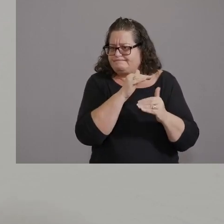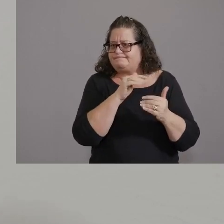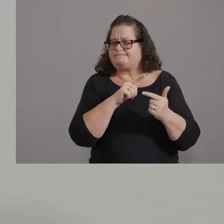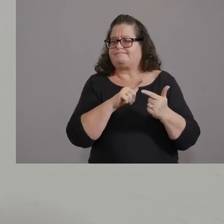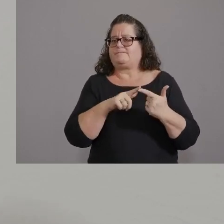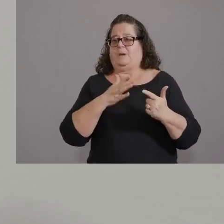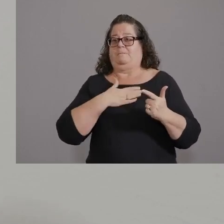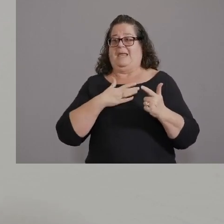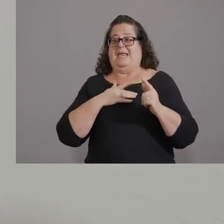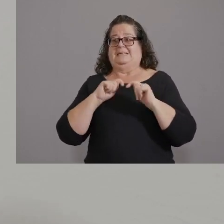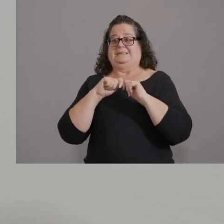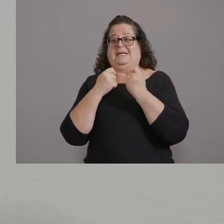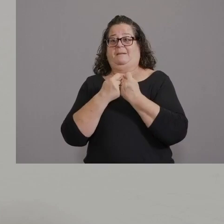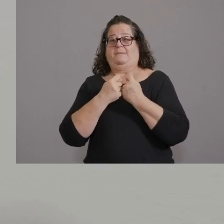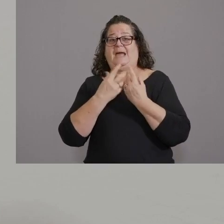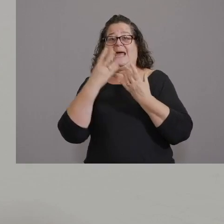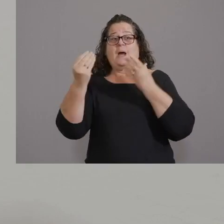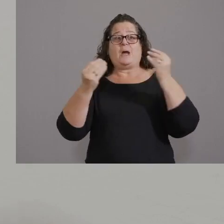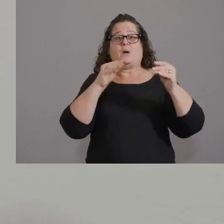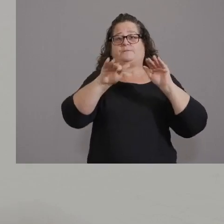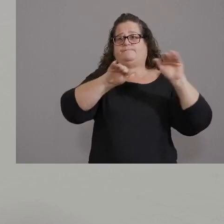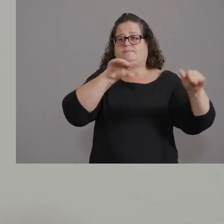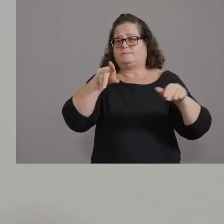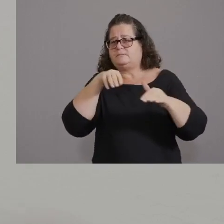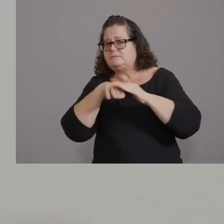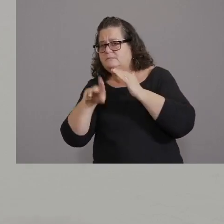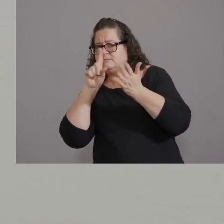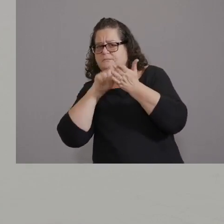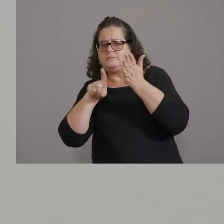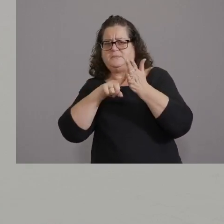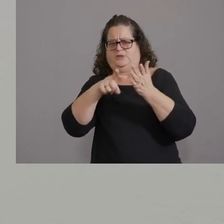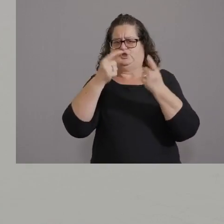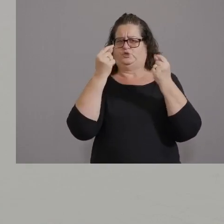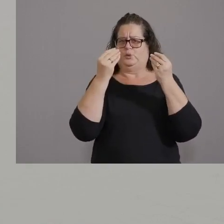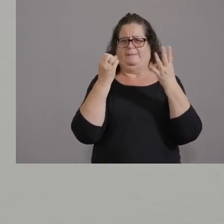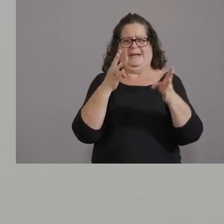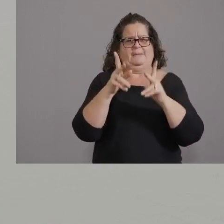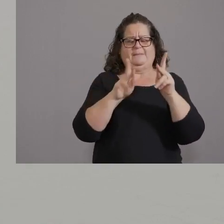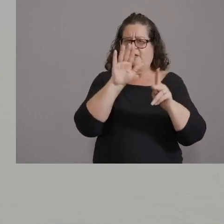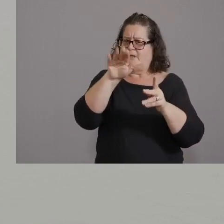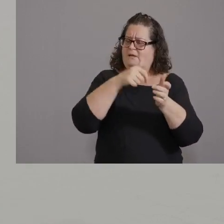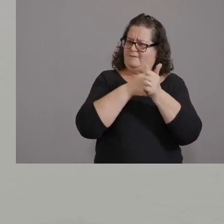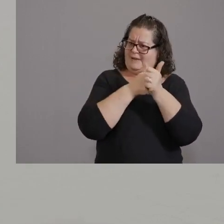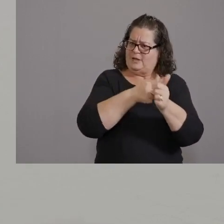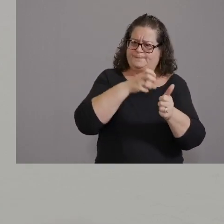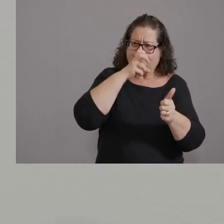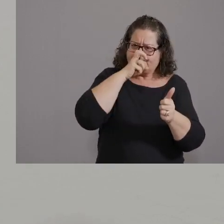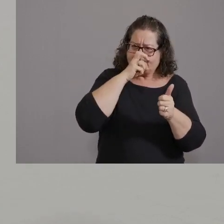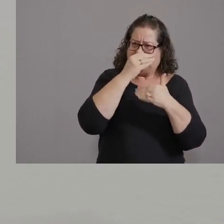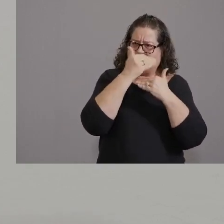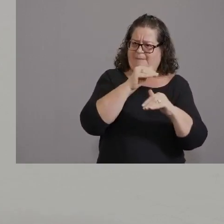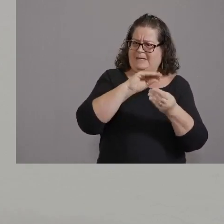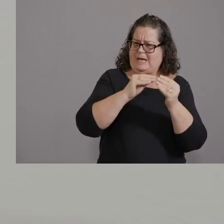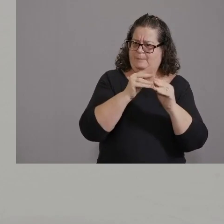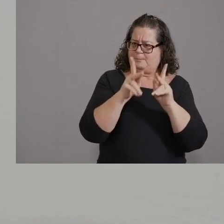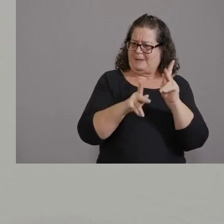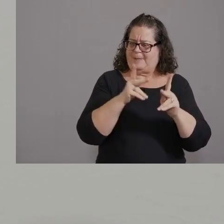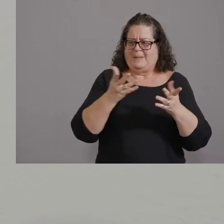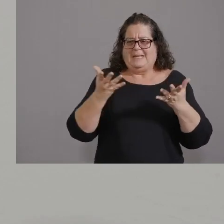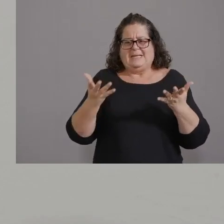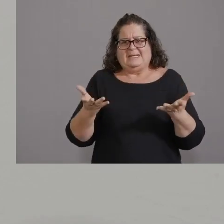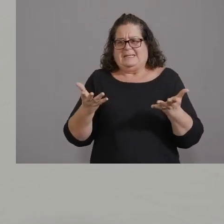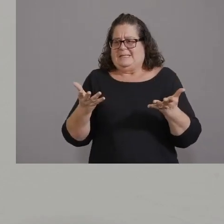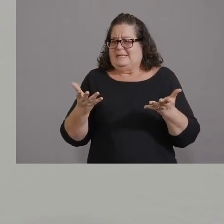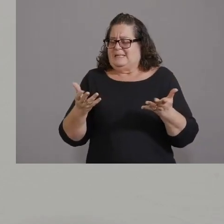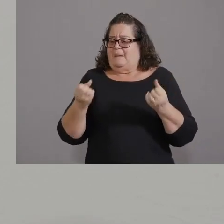weekends to enforce some of those, enforce the requirements. But there's a lot of